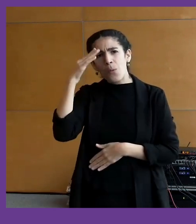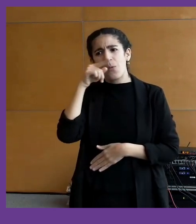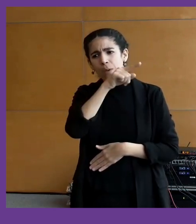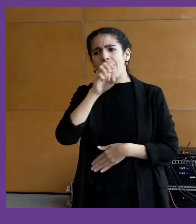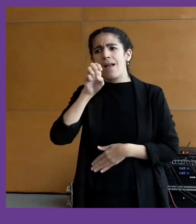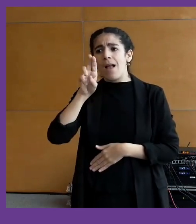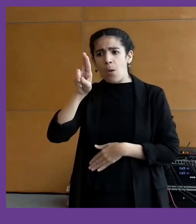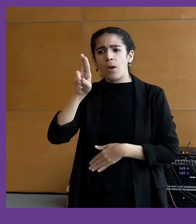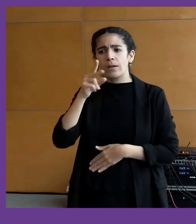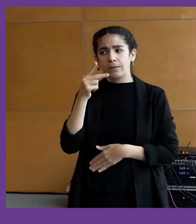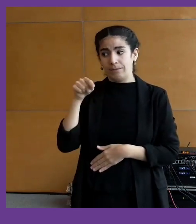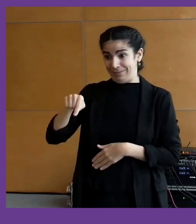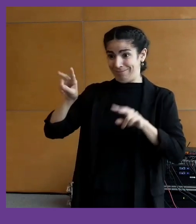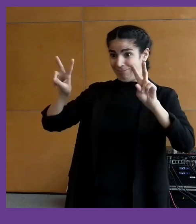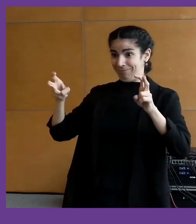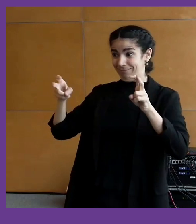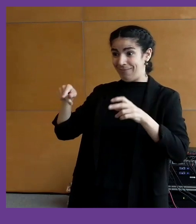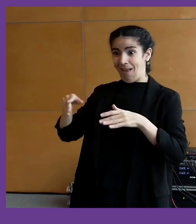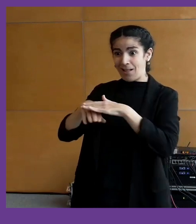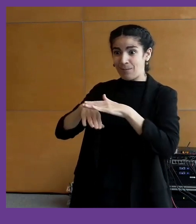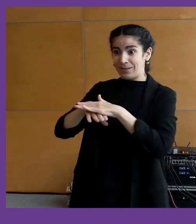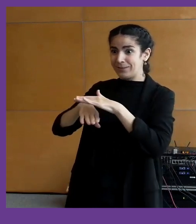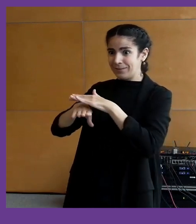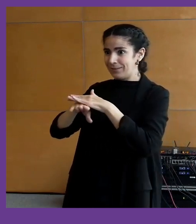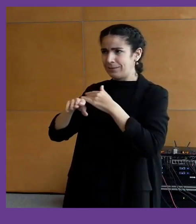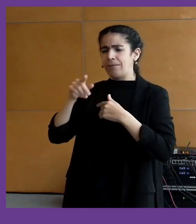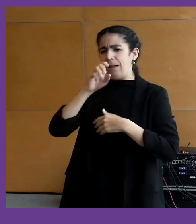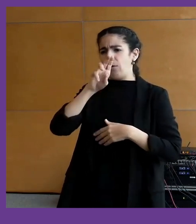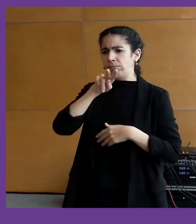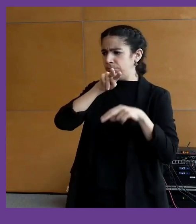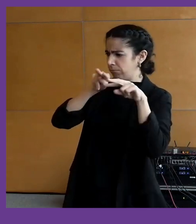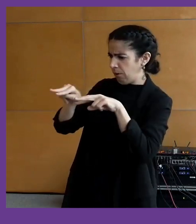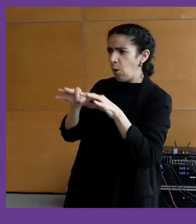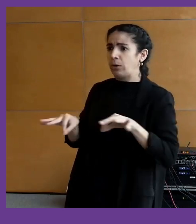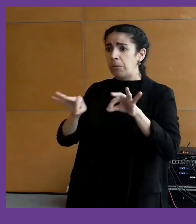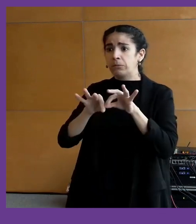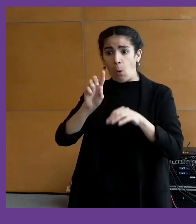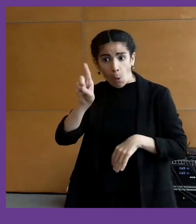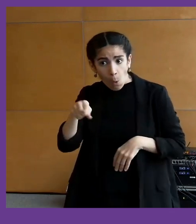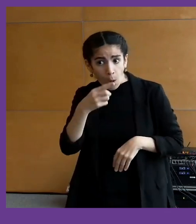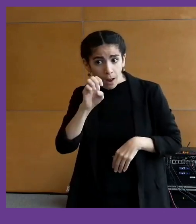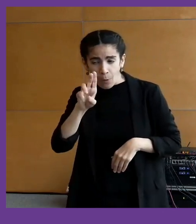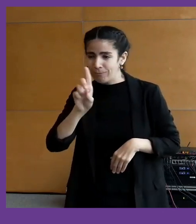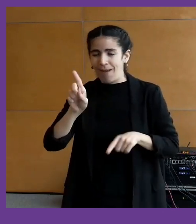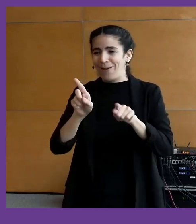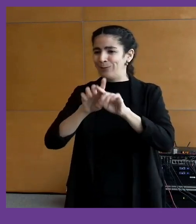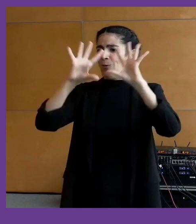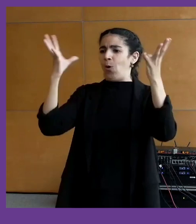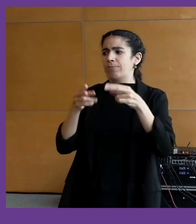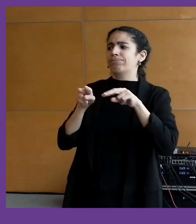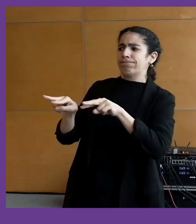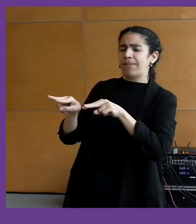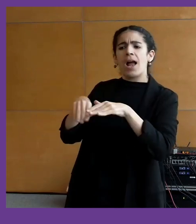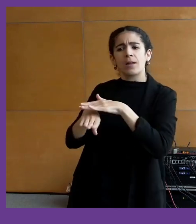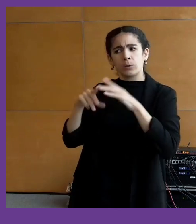I would love to reflect, so what does it take to become an accessibility ambassador? First of all, how we